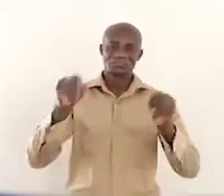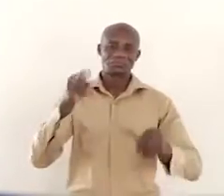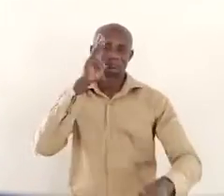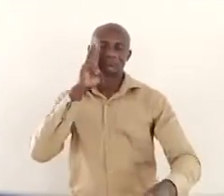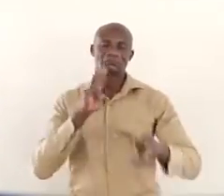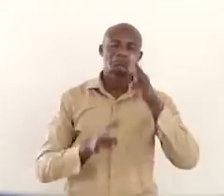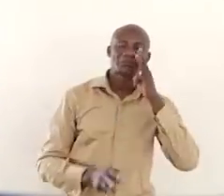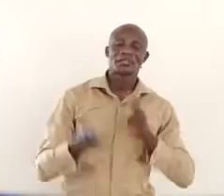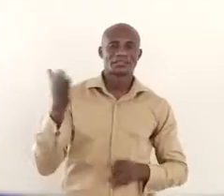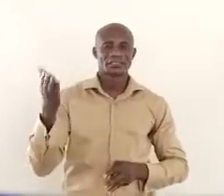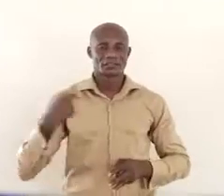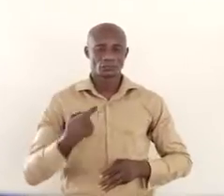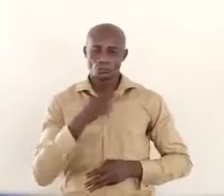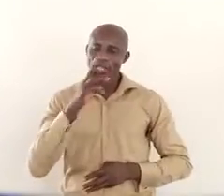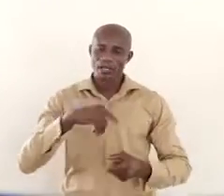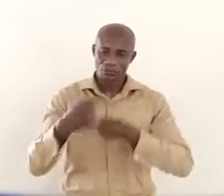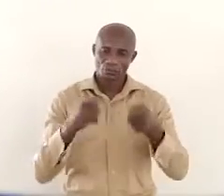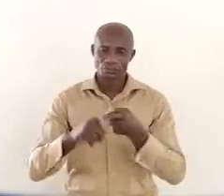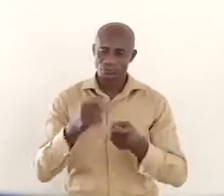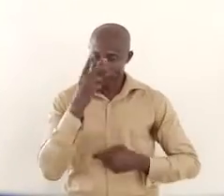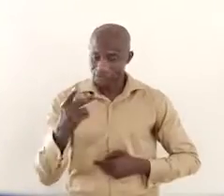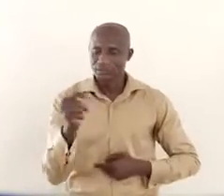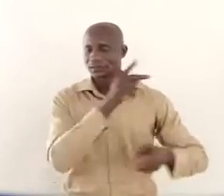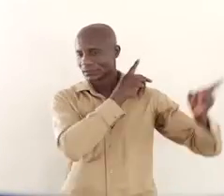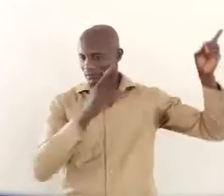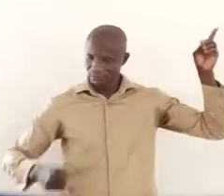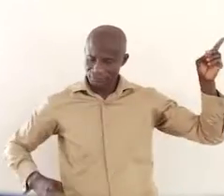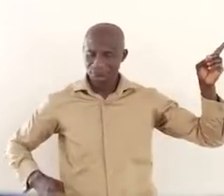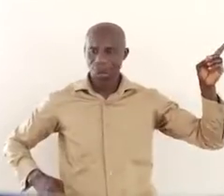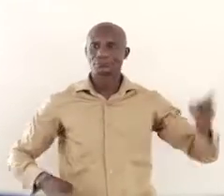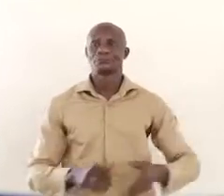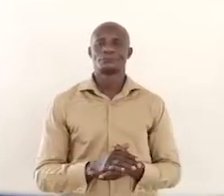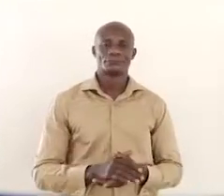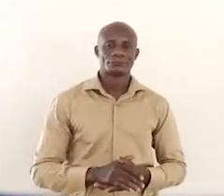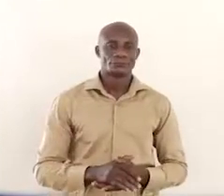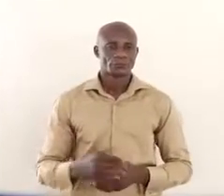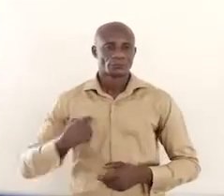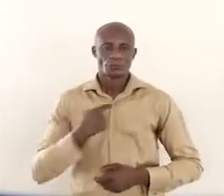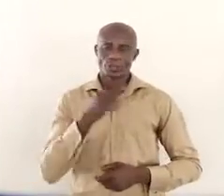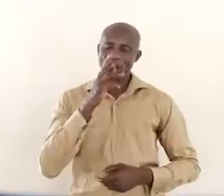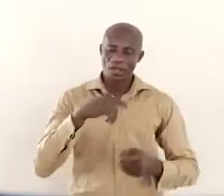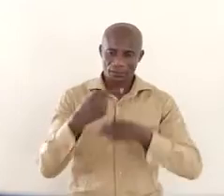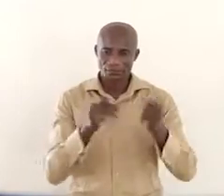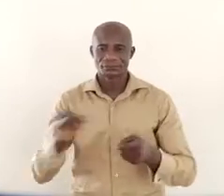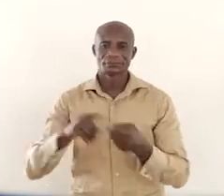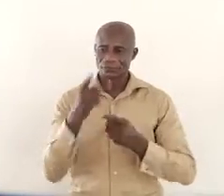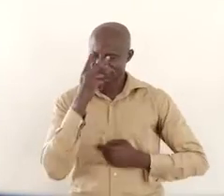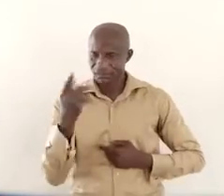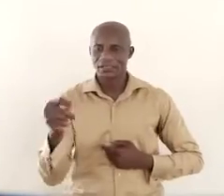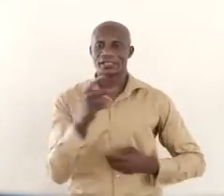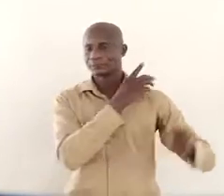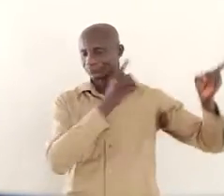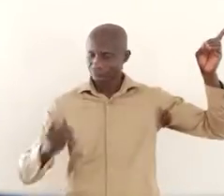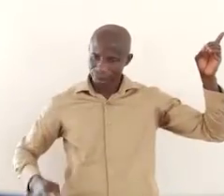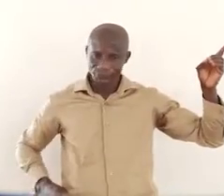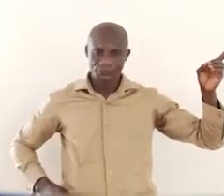we are going to see the King. Oh, there's no crying there, we are going to